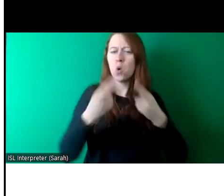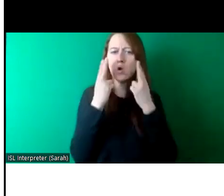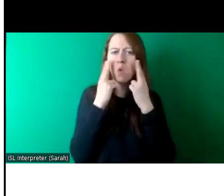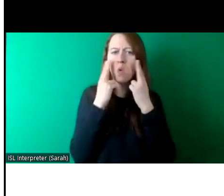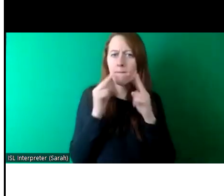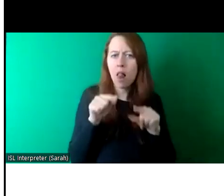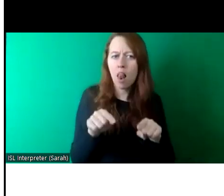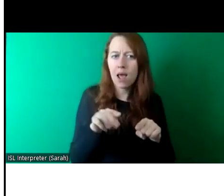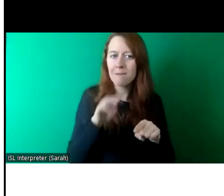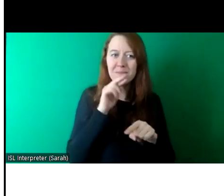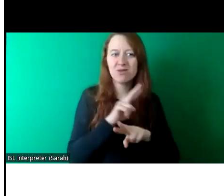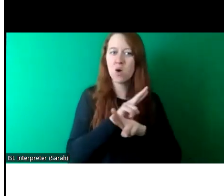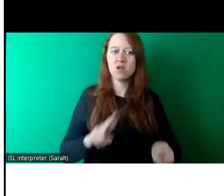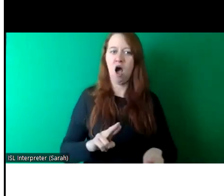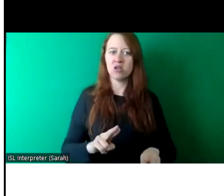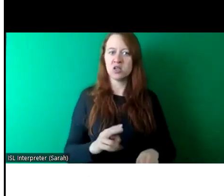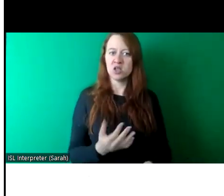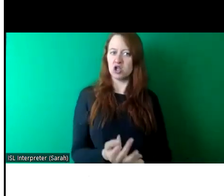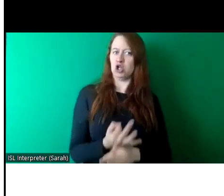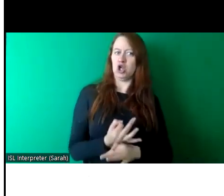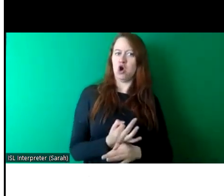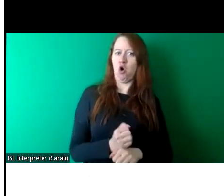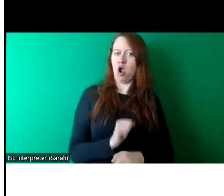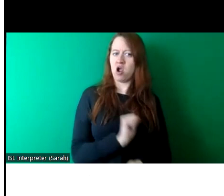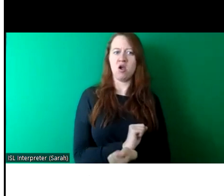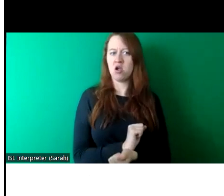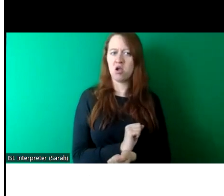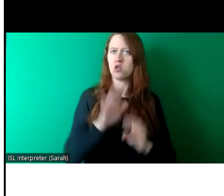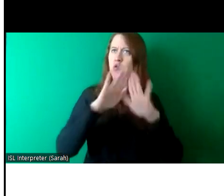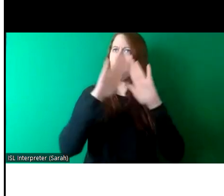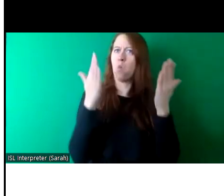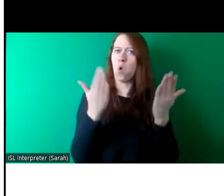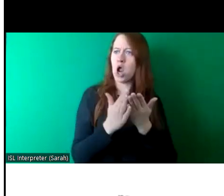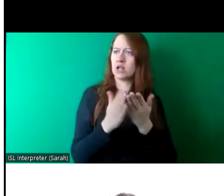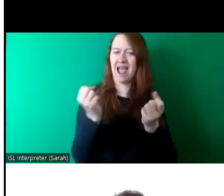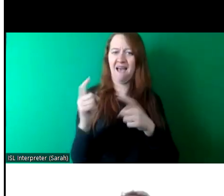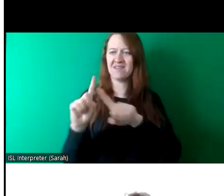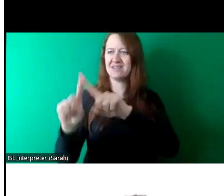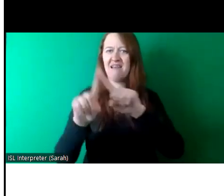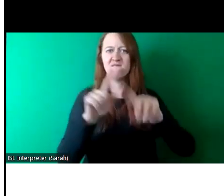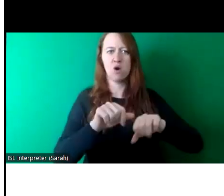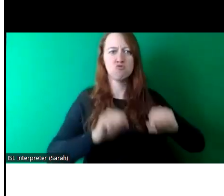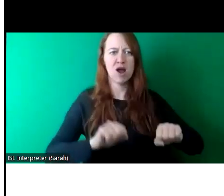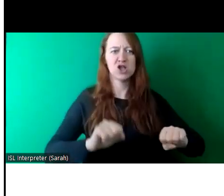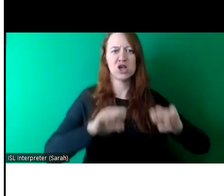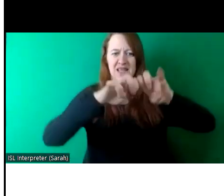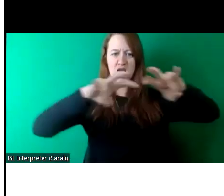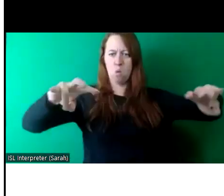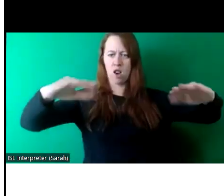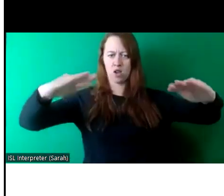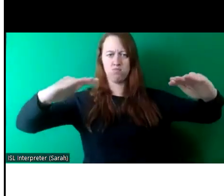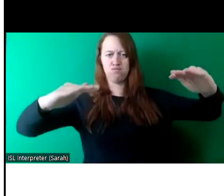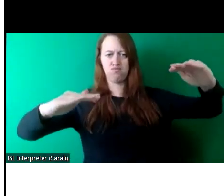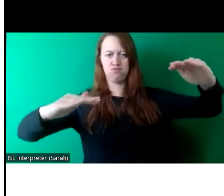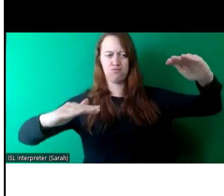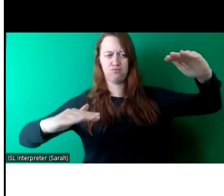was a confluence of destabilizing planetary pressures, an awareness of growing inequality, societal transformation,